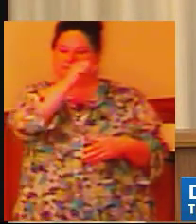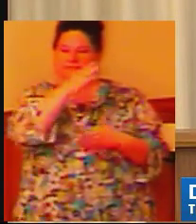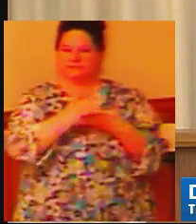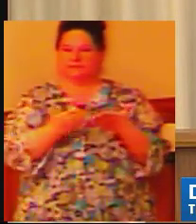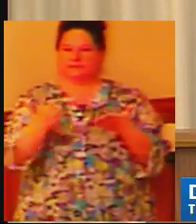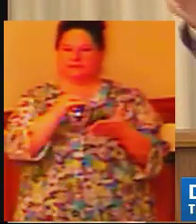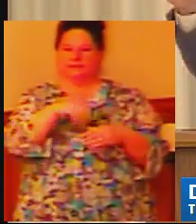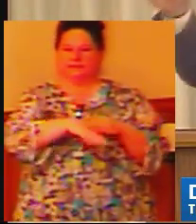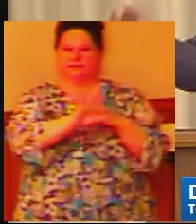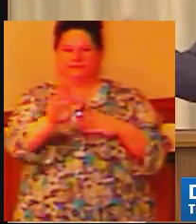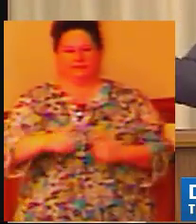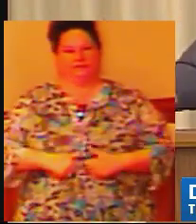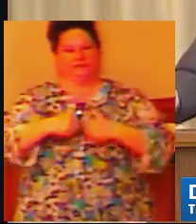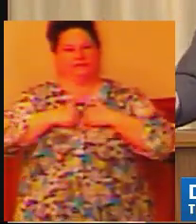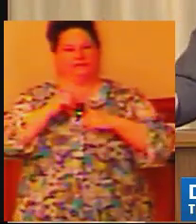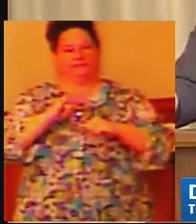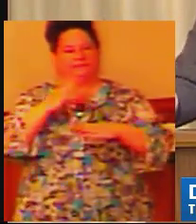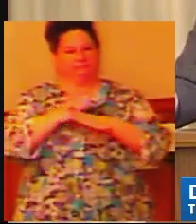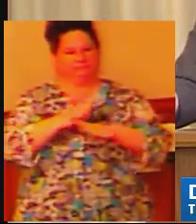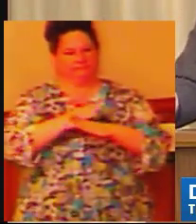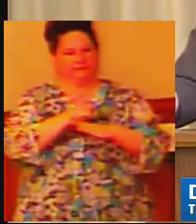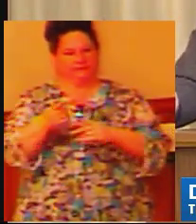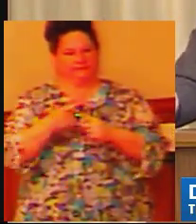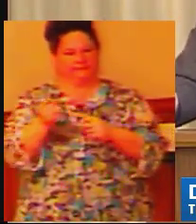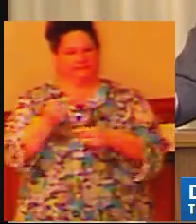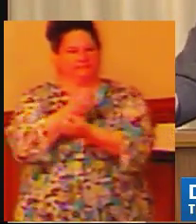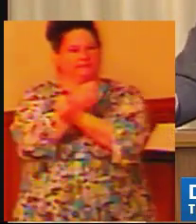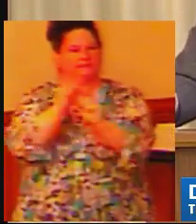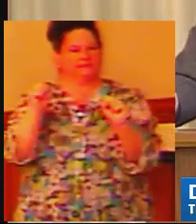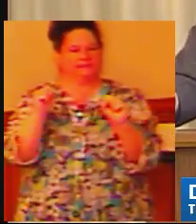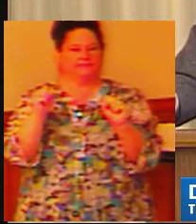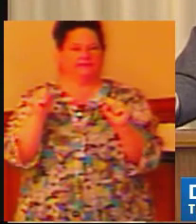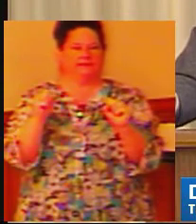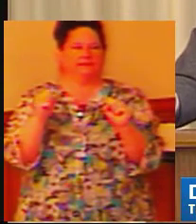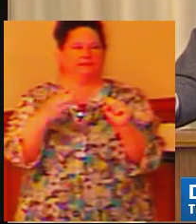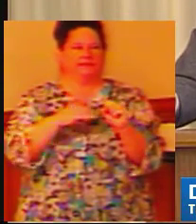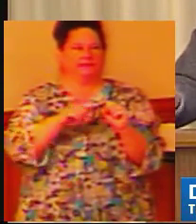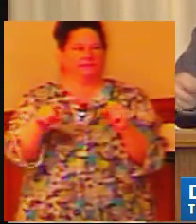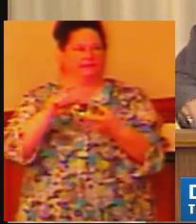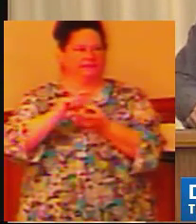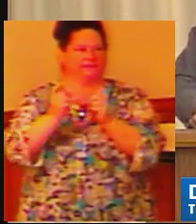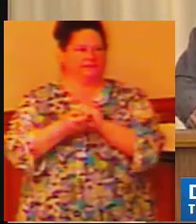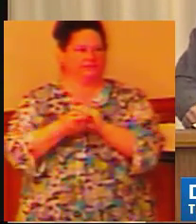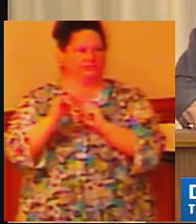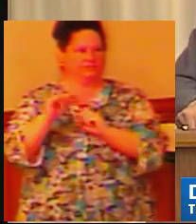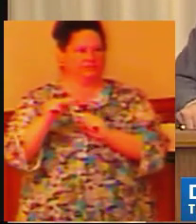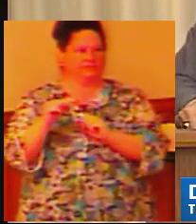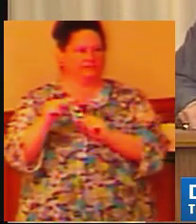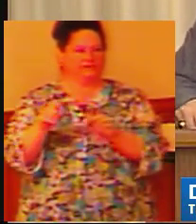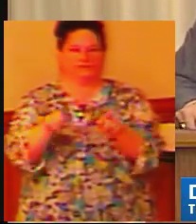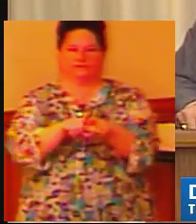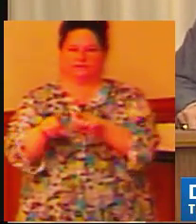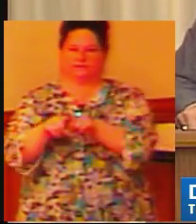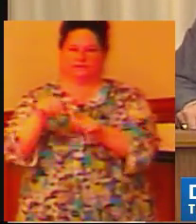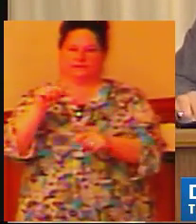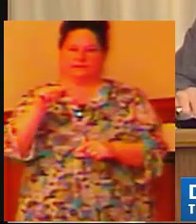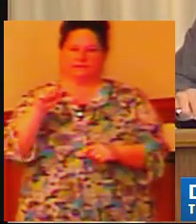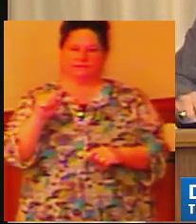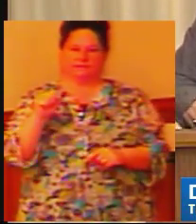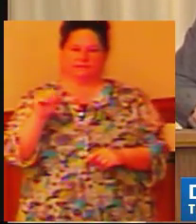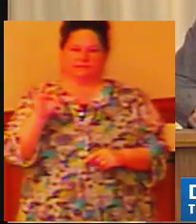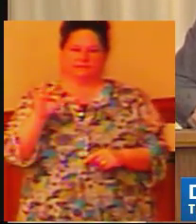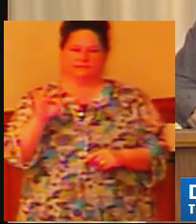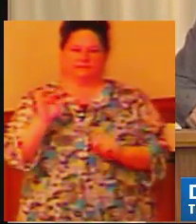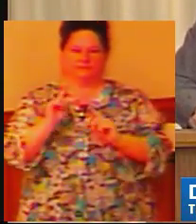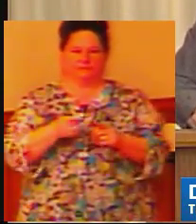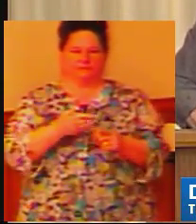in their life that prevented them from being saved. And they changed it. Also in Acts 19, we're going to